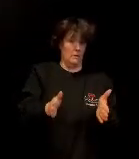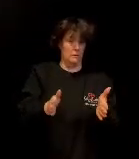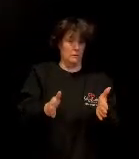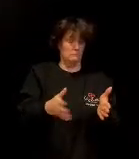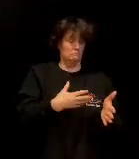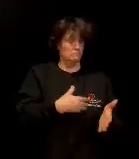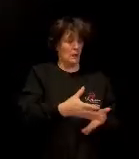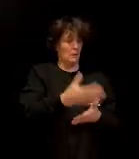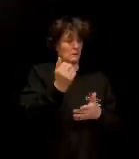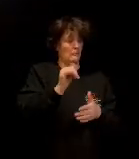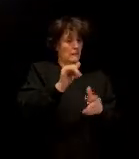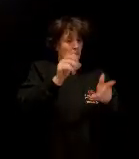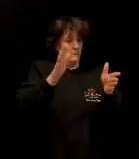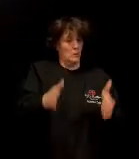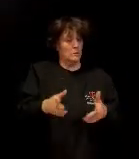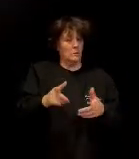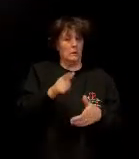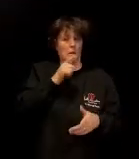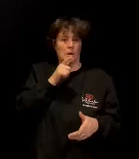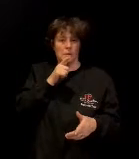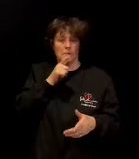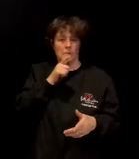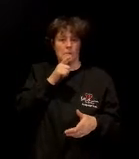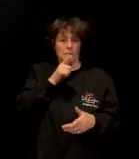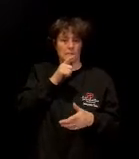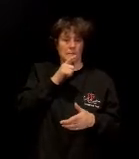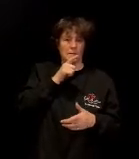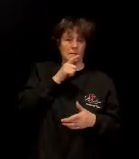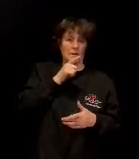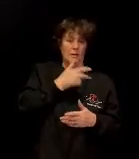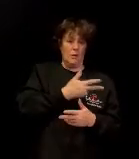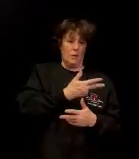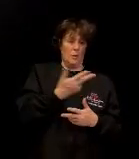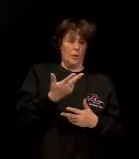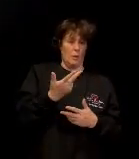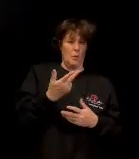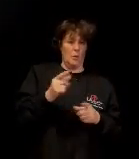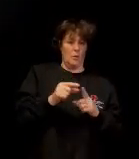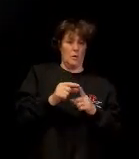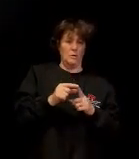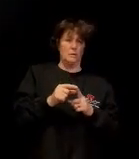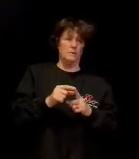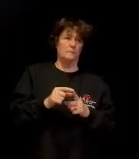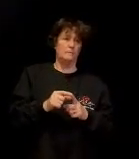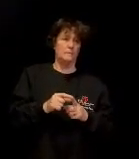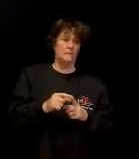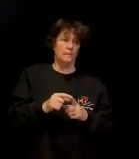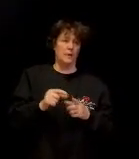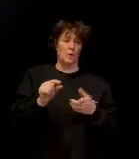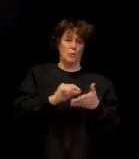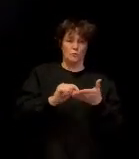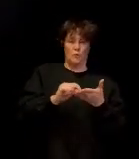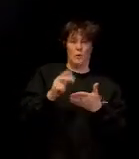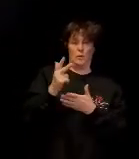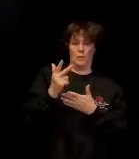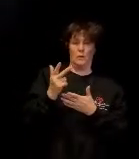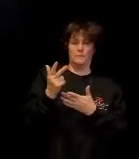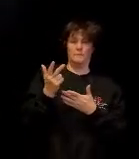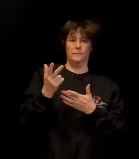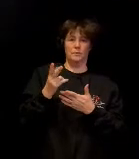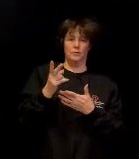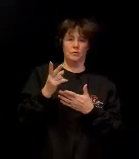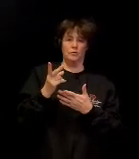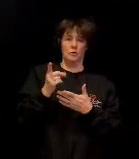lunch. And then the D is, there's three words. I couldn't come up with just one word, so I wrote three down.